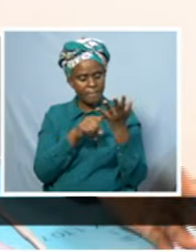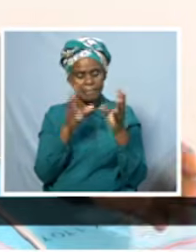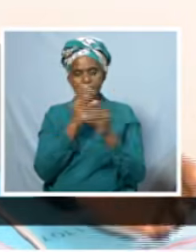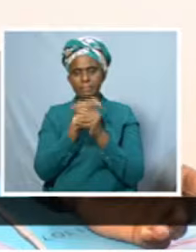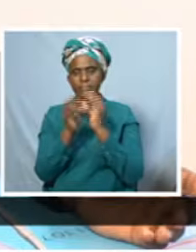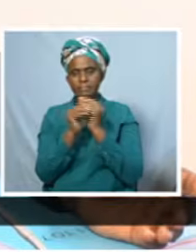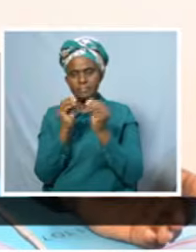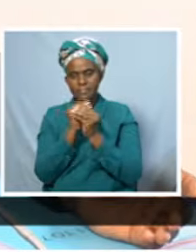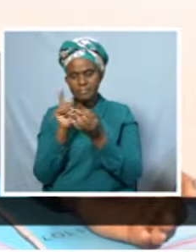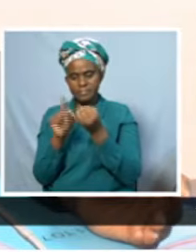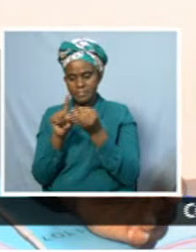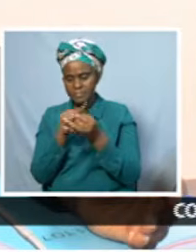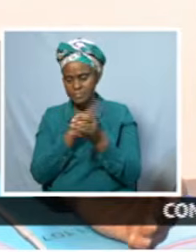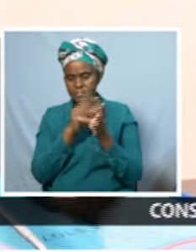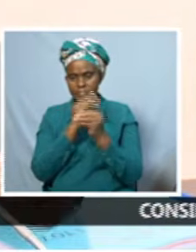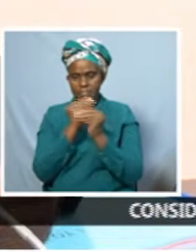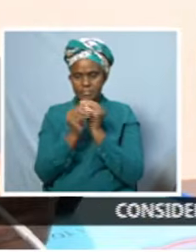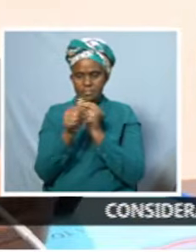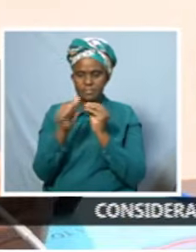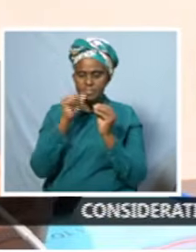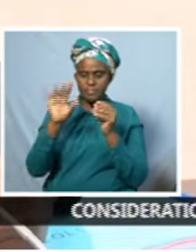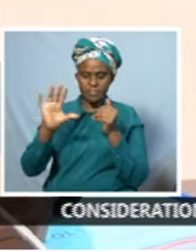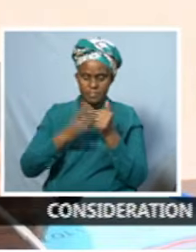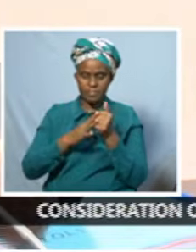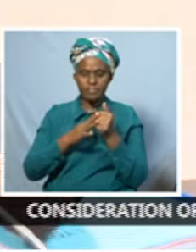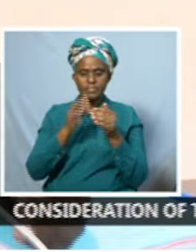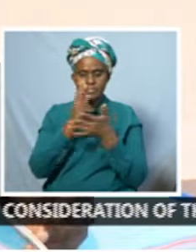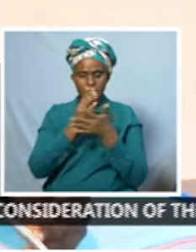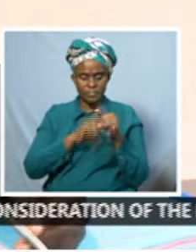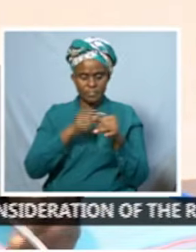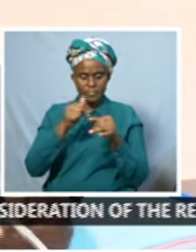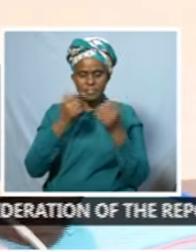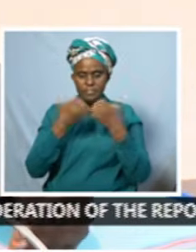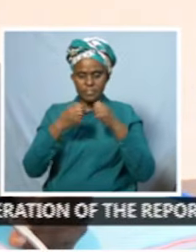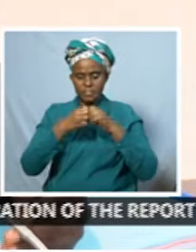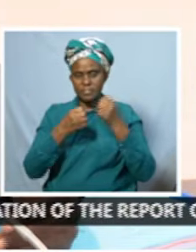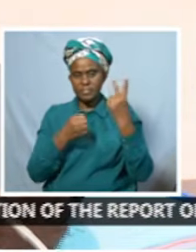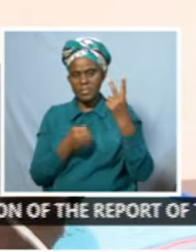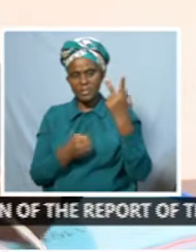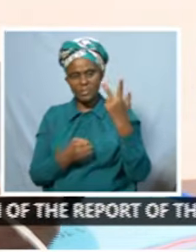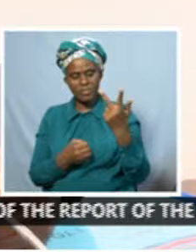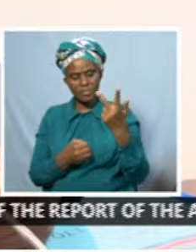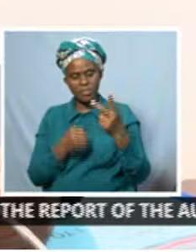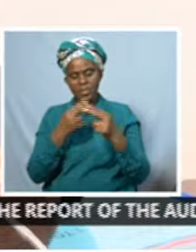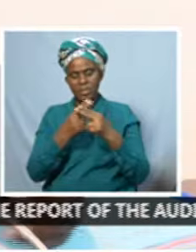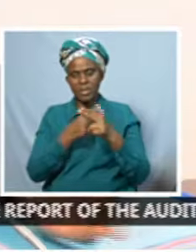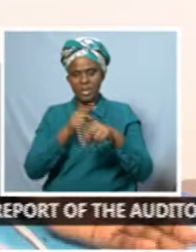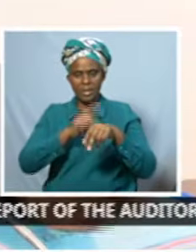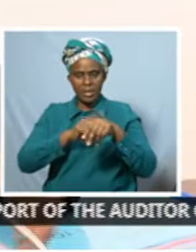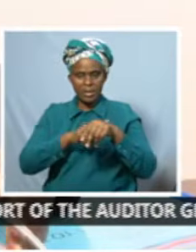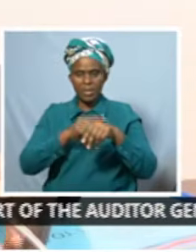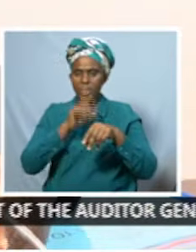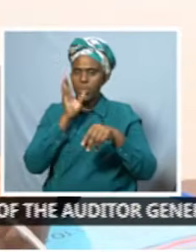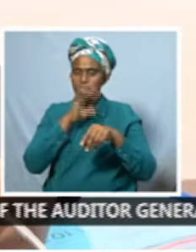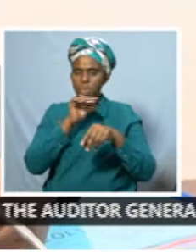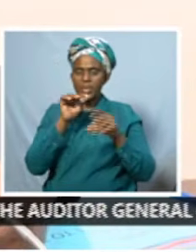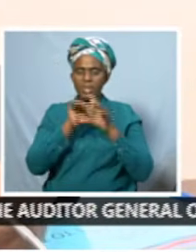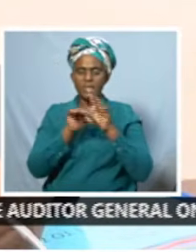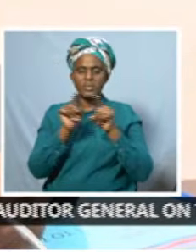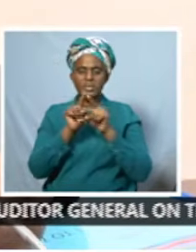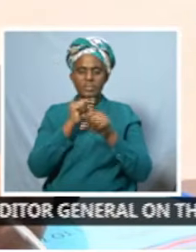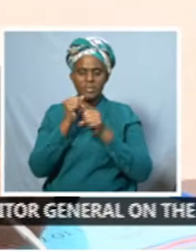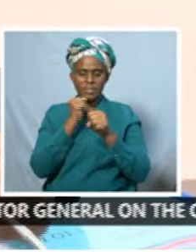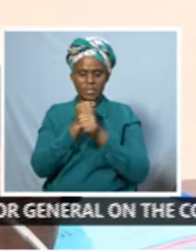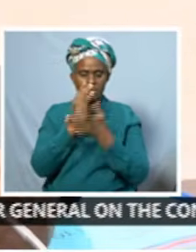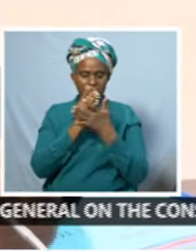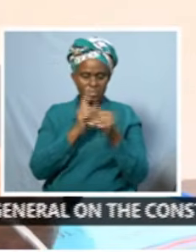that missing and that missing, they do not come forward. So sometimes they take even 3-4 months, and time is running in that year. Because